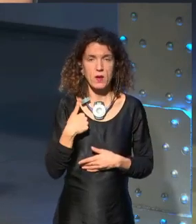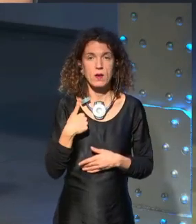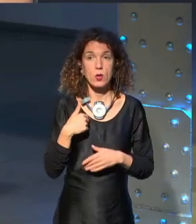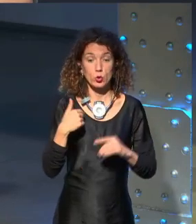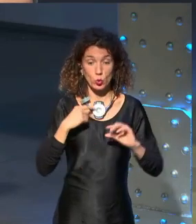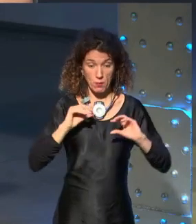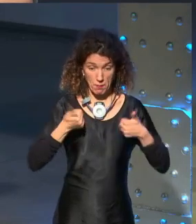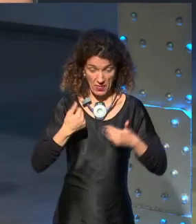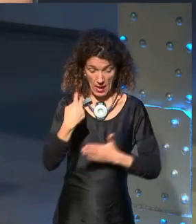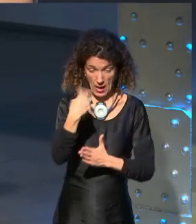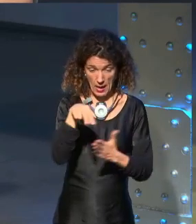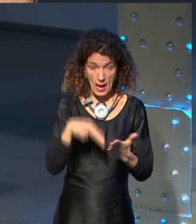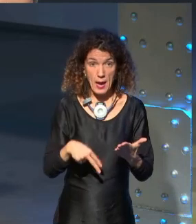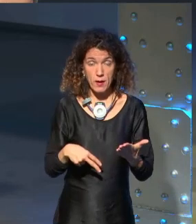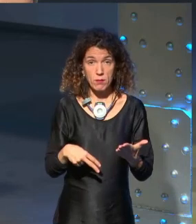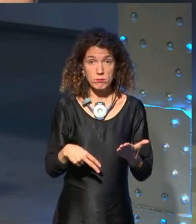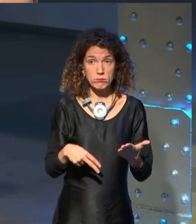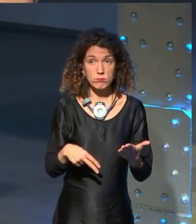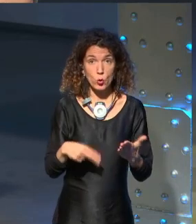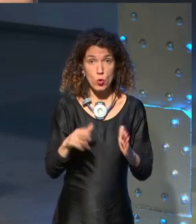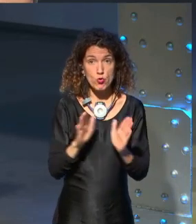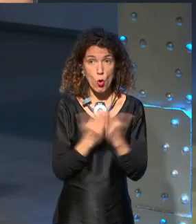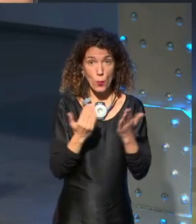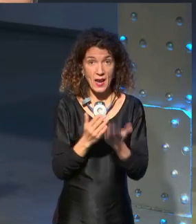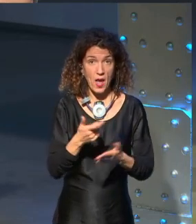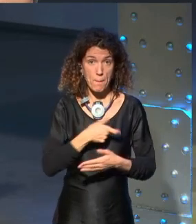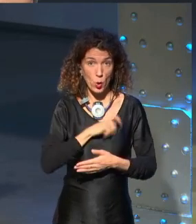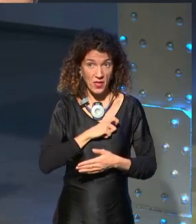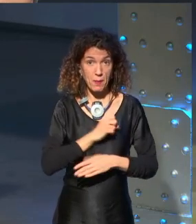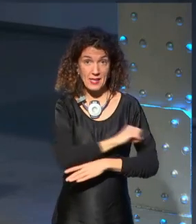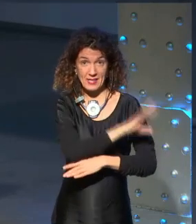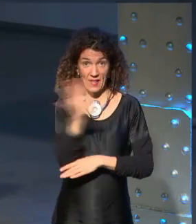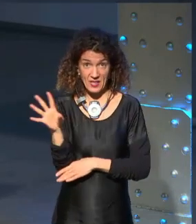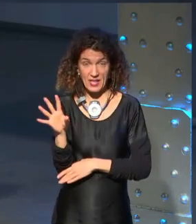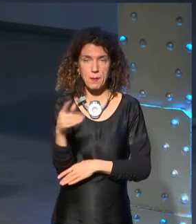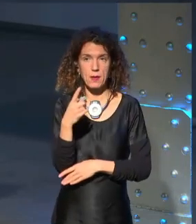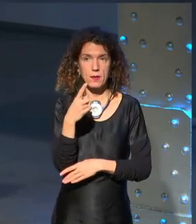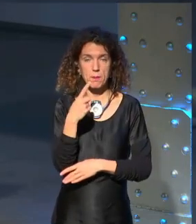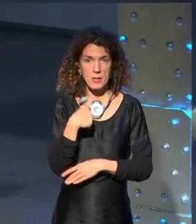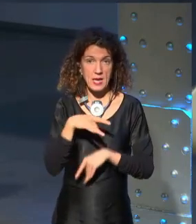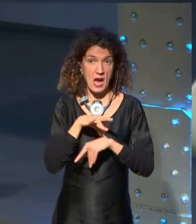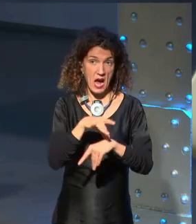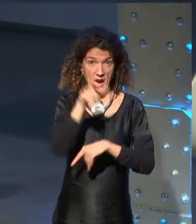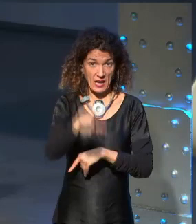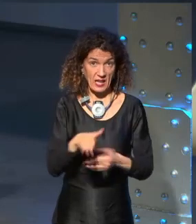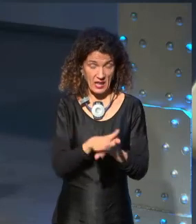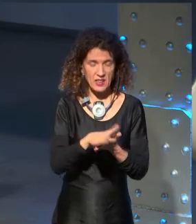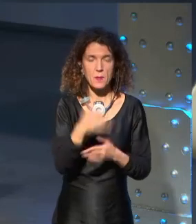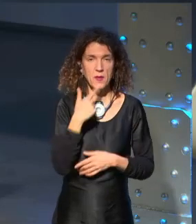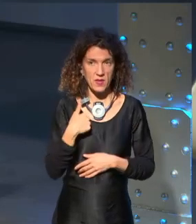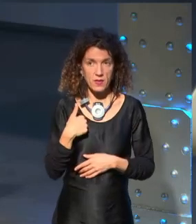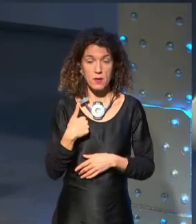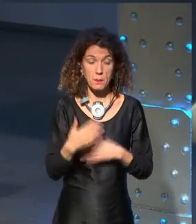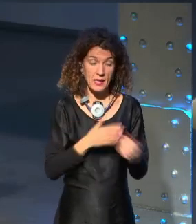Scandinavian crime fiction, I know my agent at one point said that it reminded her of some of the Scandinavian